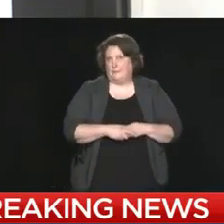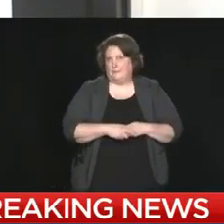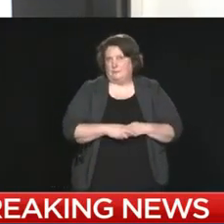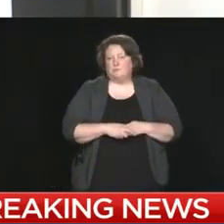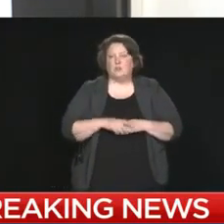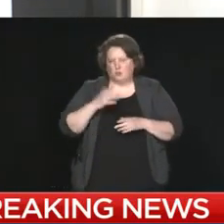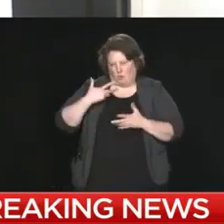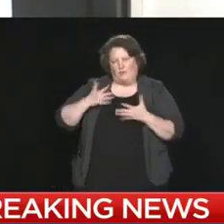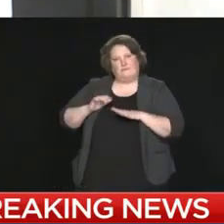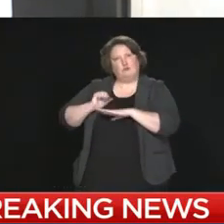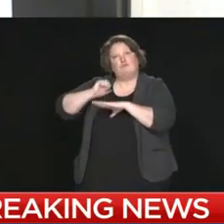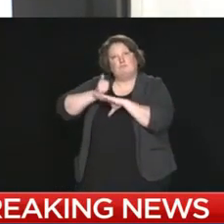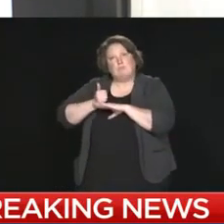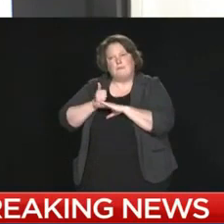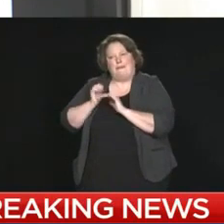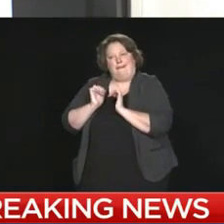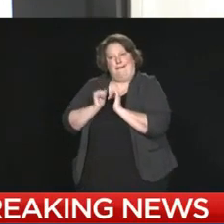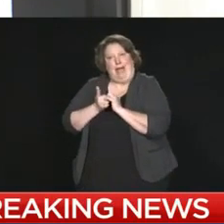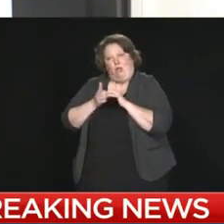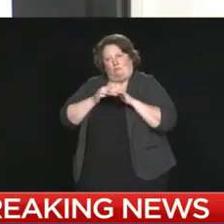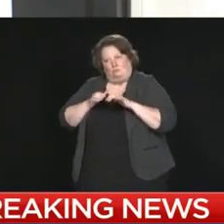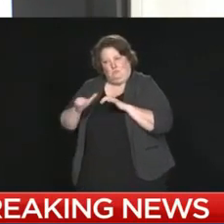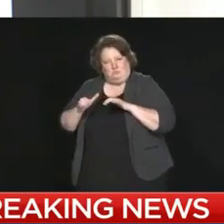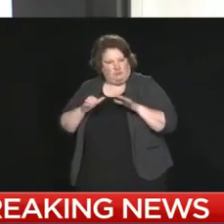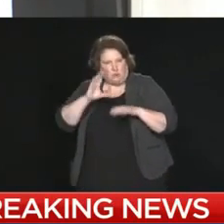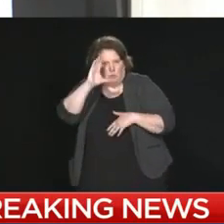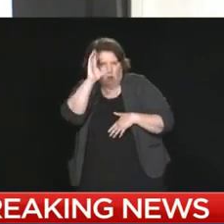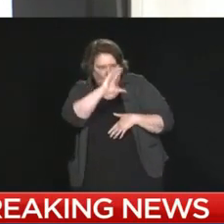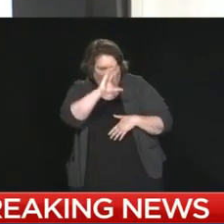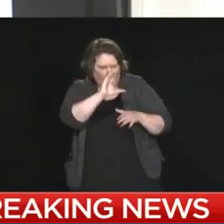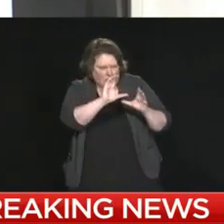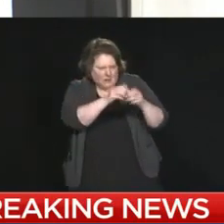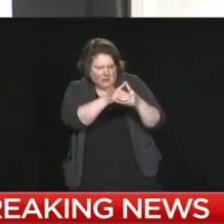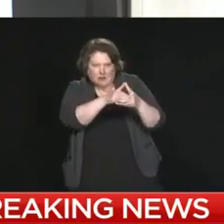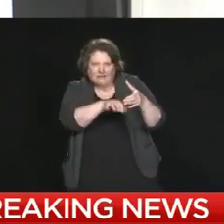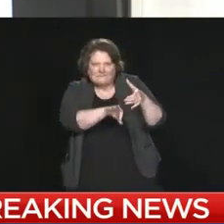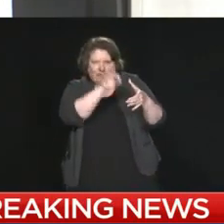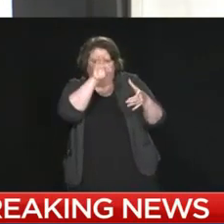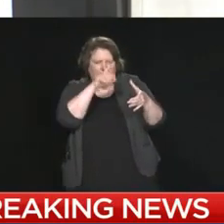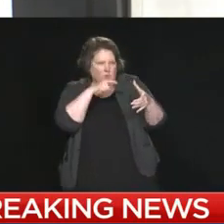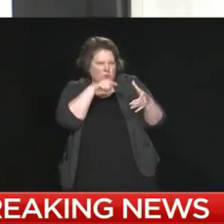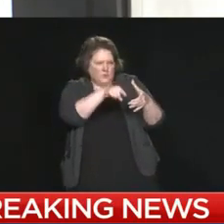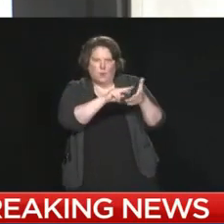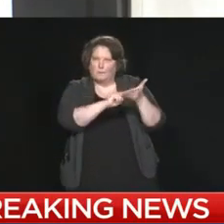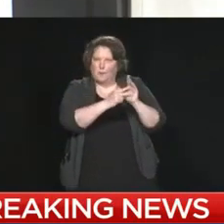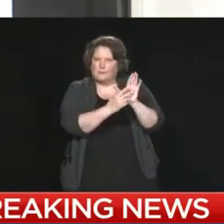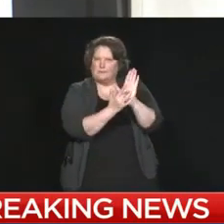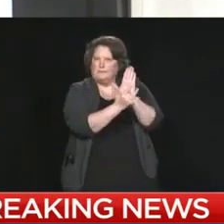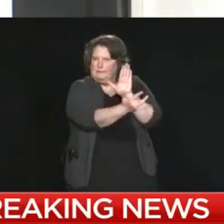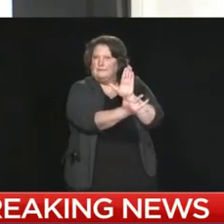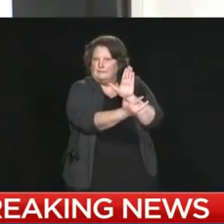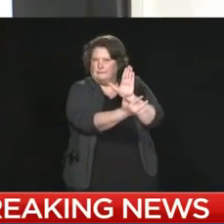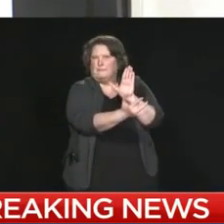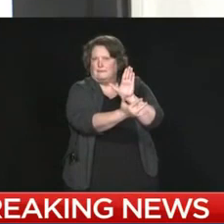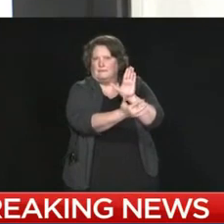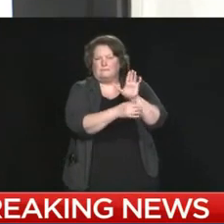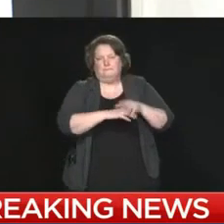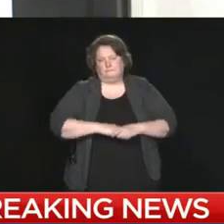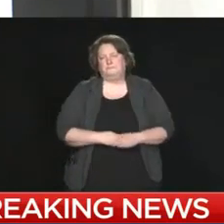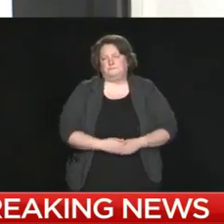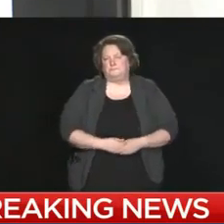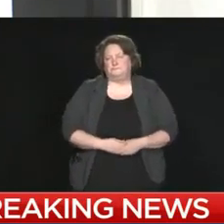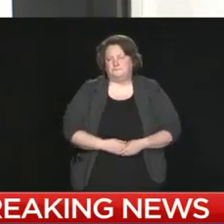put measures in place that will allow us to go after the deliberate fraudsters who are trying to game the system for